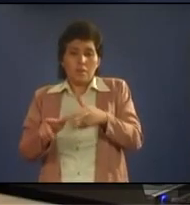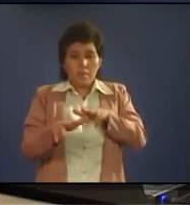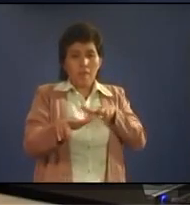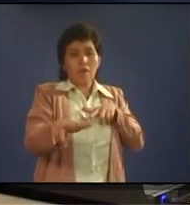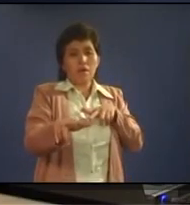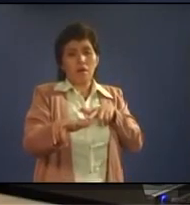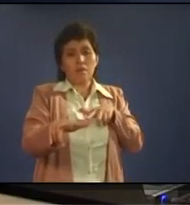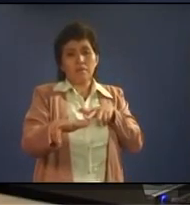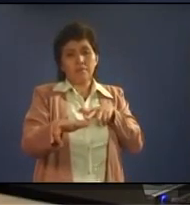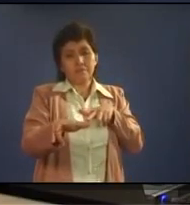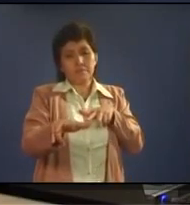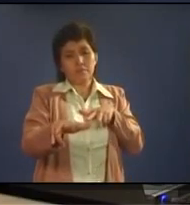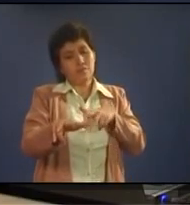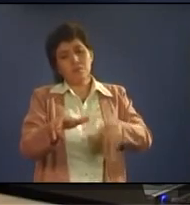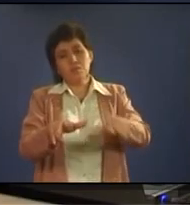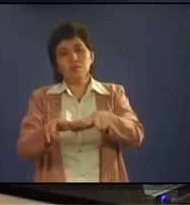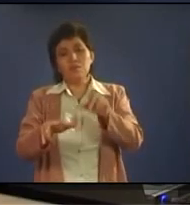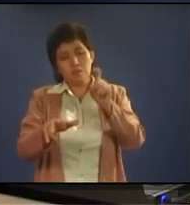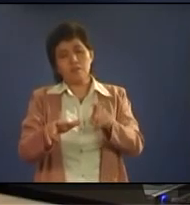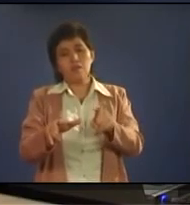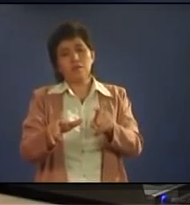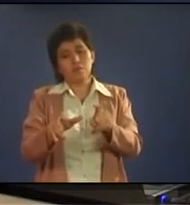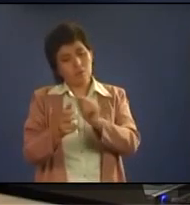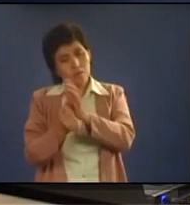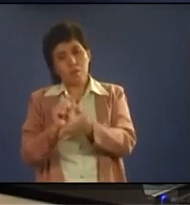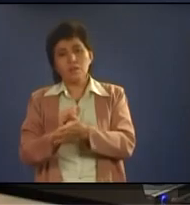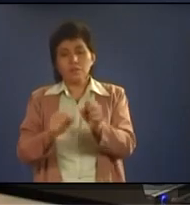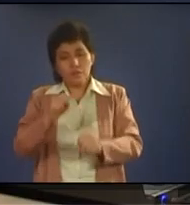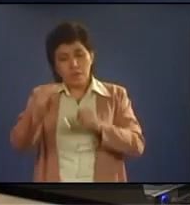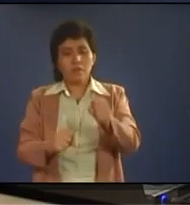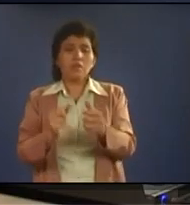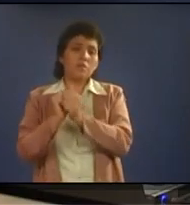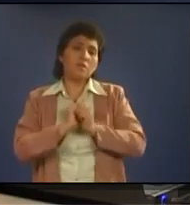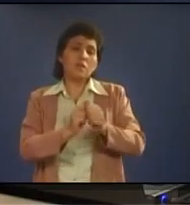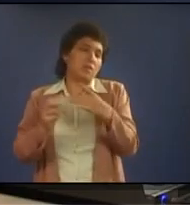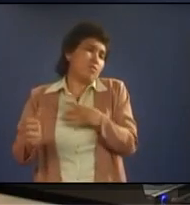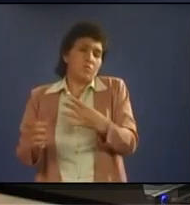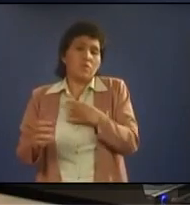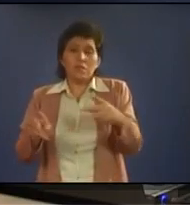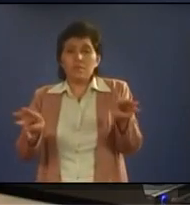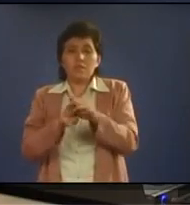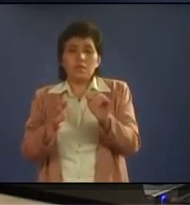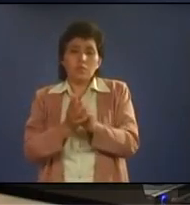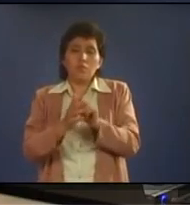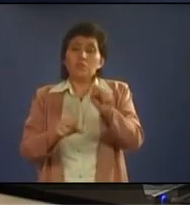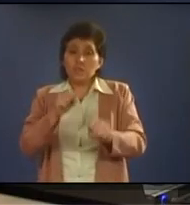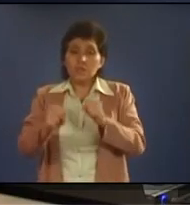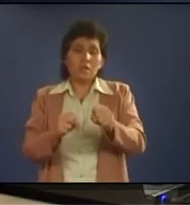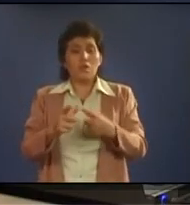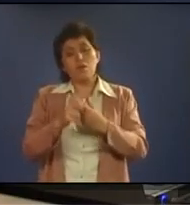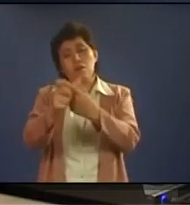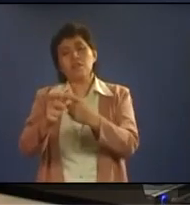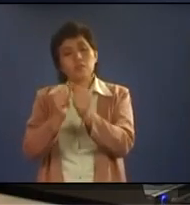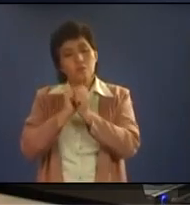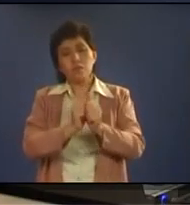your neighborhood, you require someone to just excite or to pump up your interest in running to get it going. And that